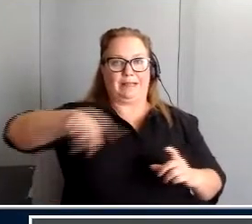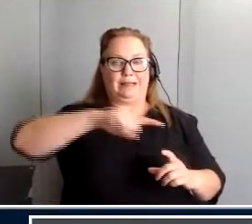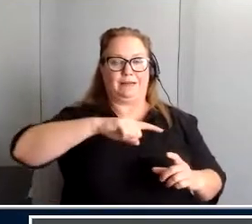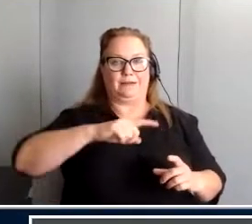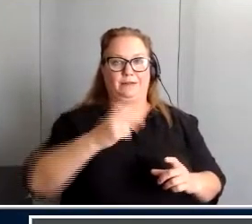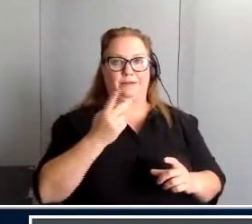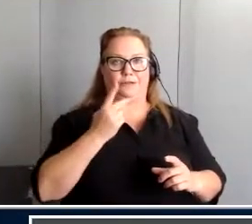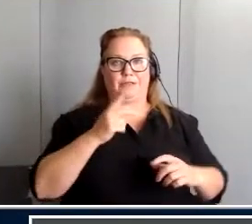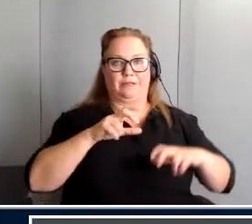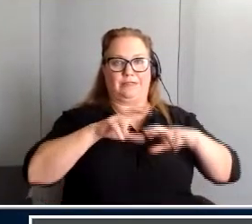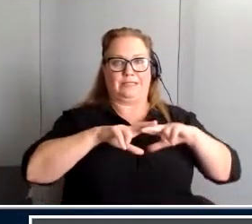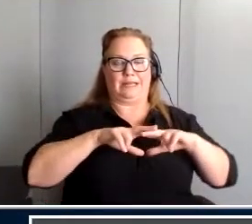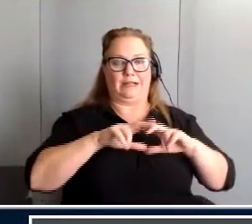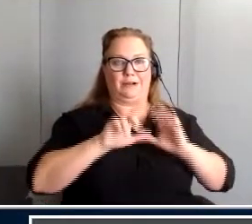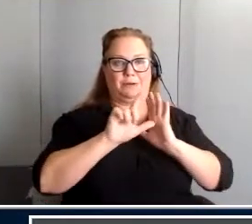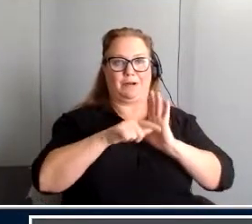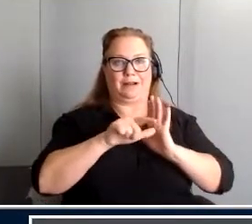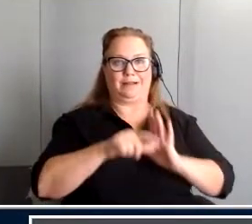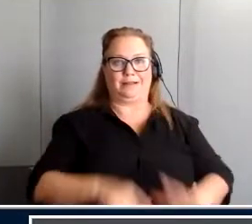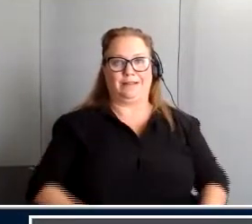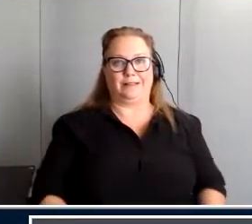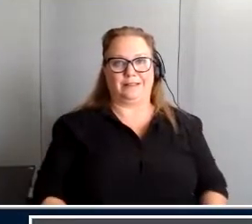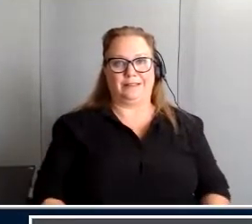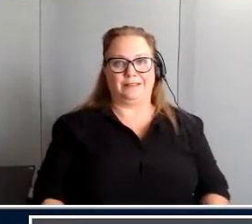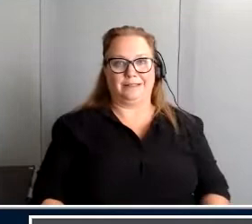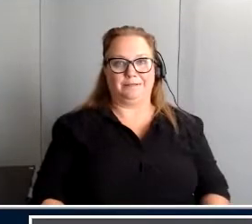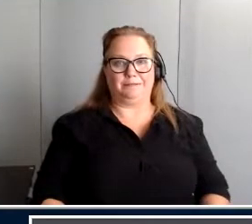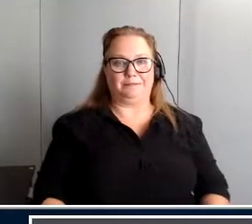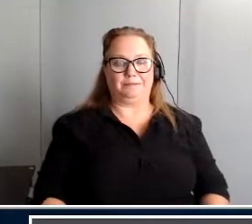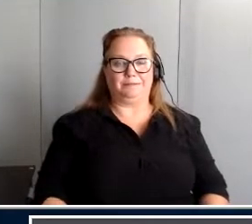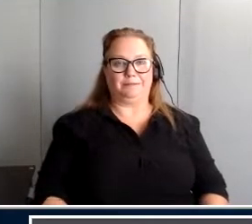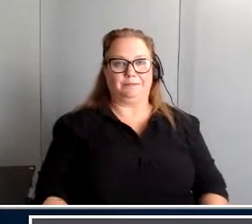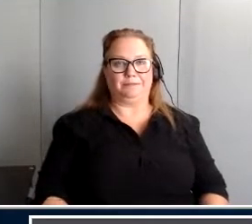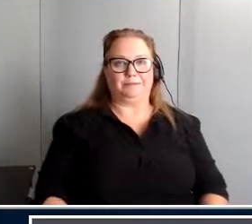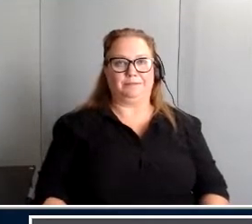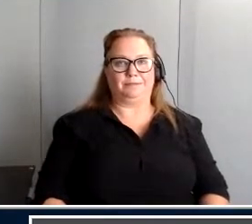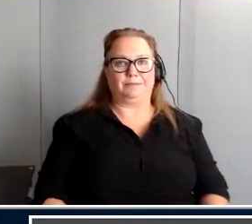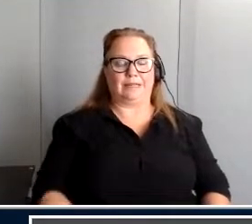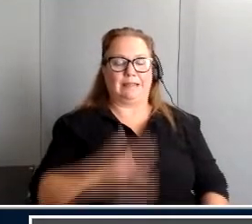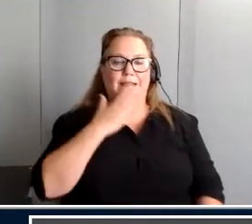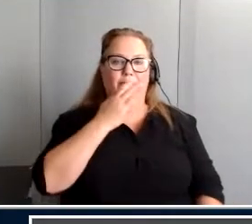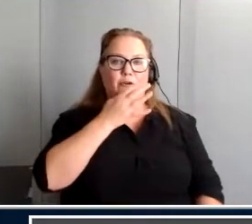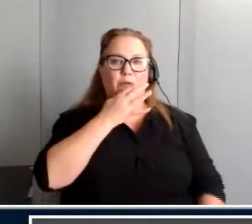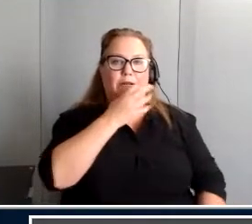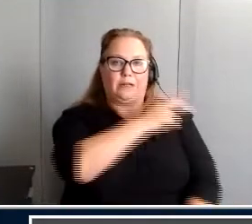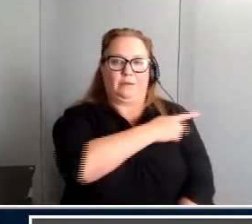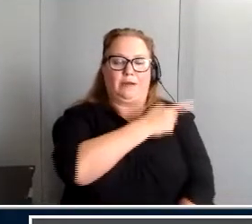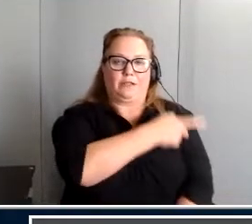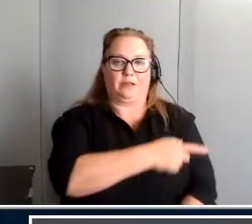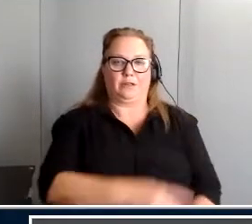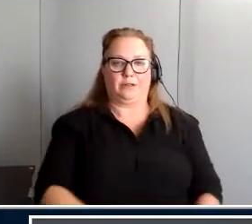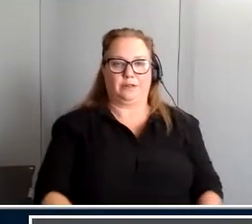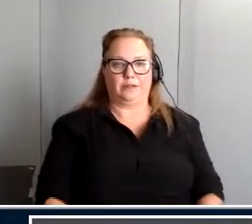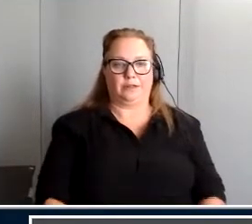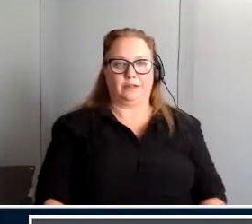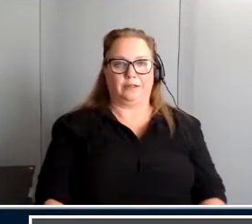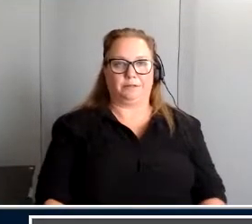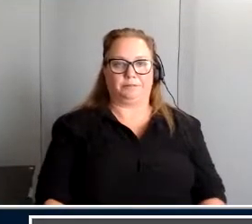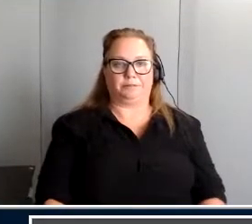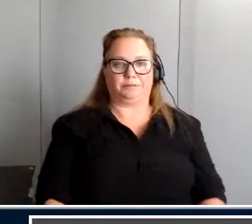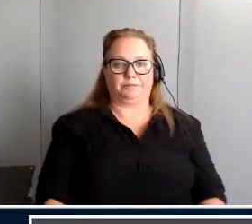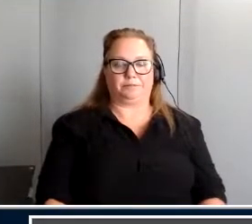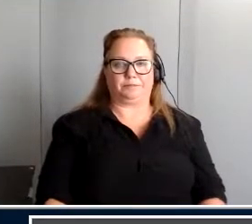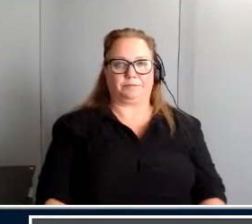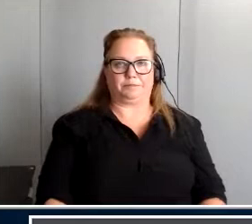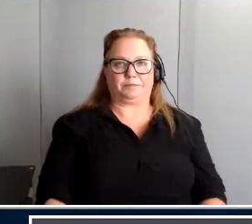sitting here in a while. I know. This is kind of a hoot. It's kind of fun. It's All right. kind of Well, fun. come back. Thanks for being our expert and our Yes, ma'am. patient. We love it. I'm an expert patient now. And next